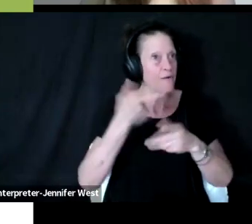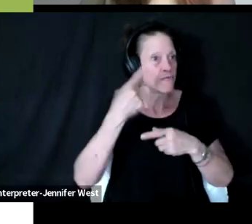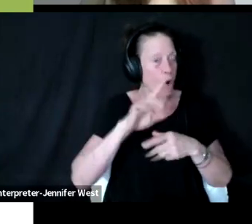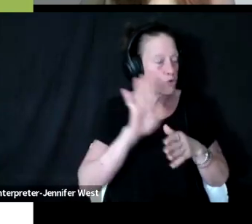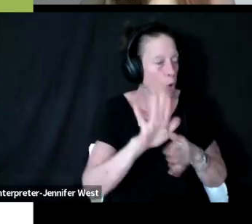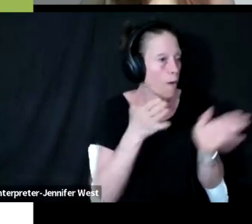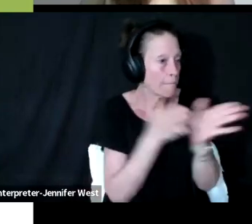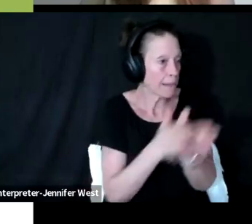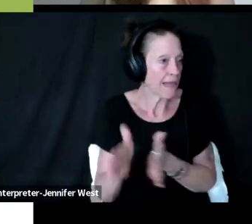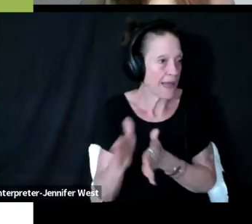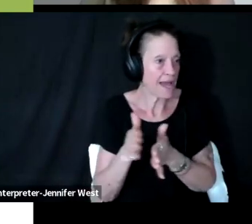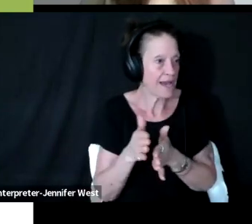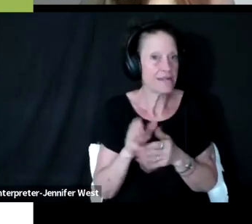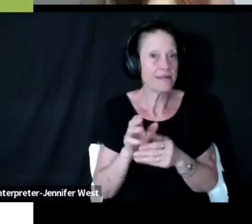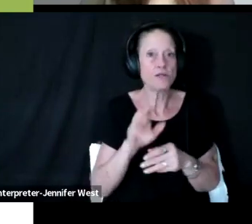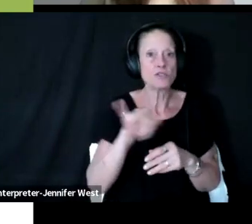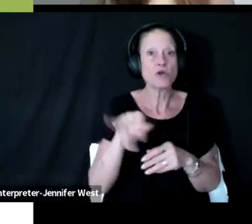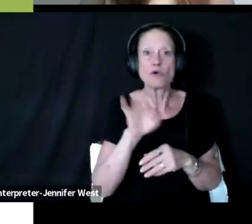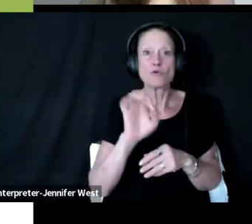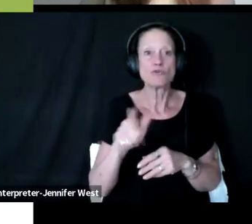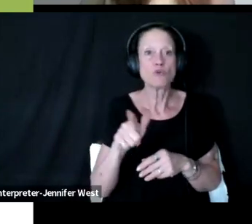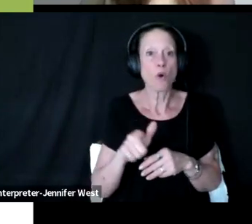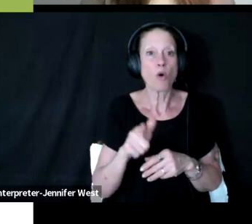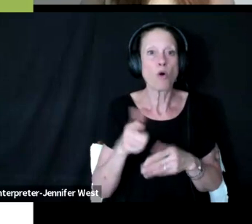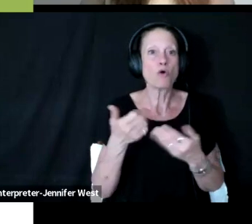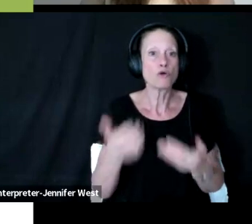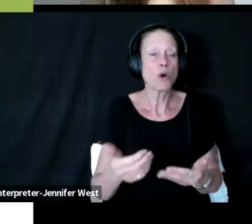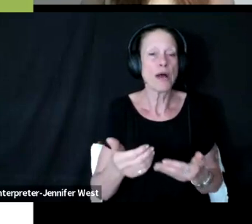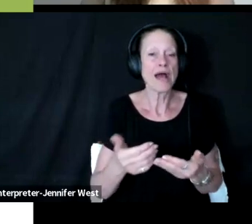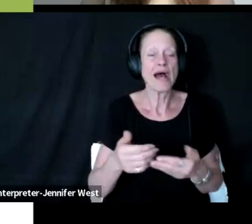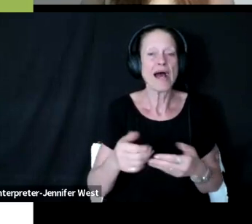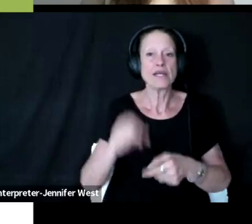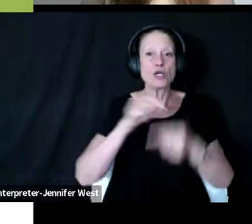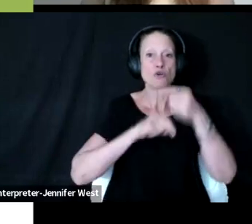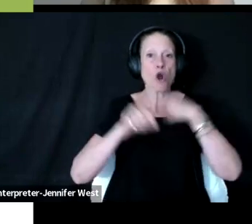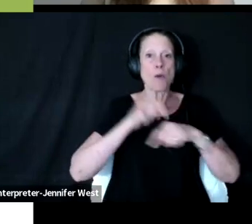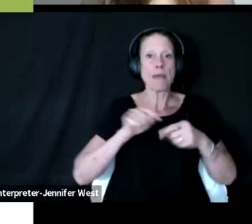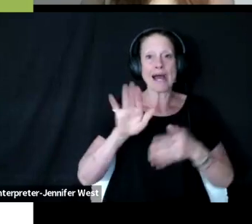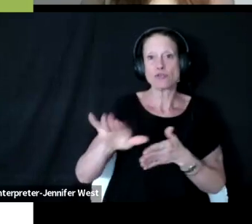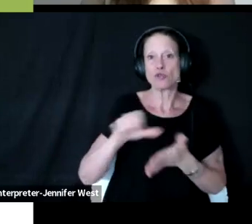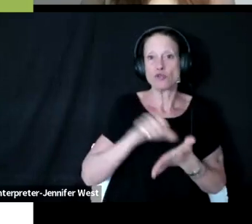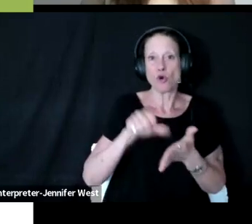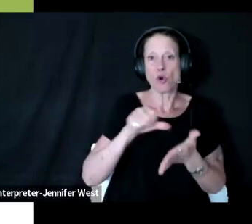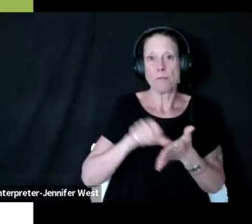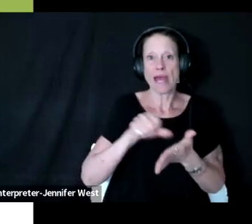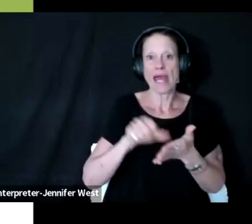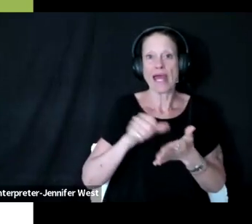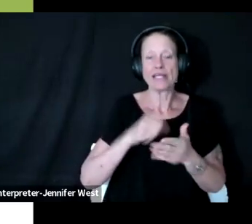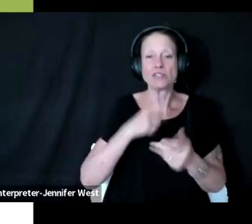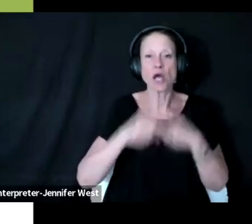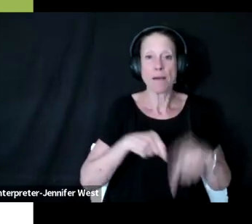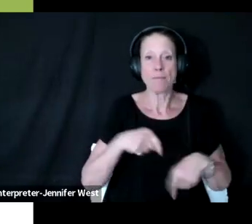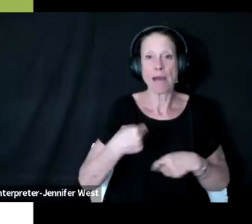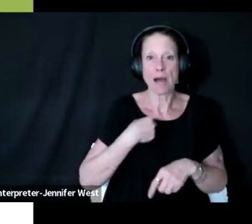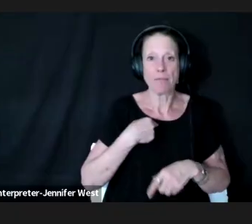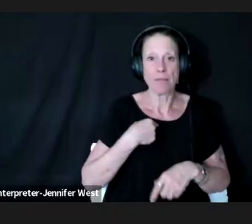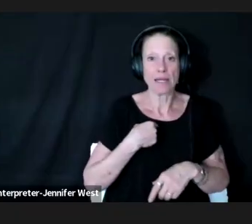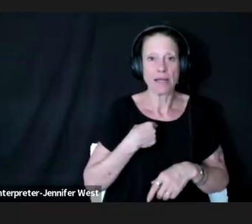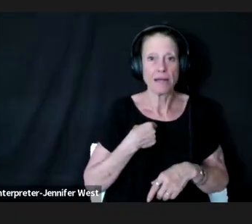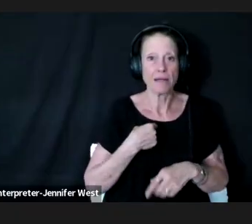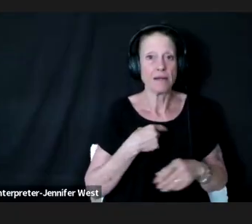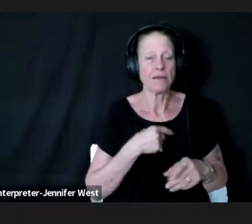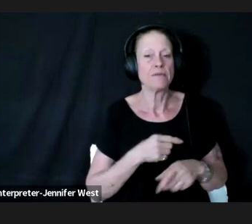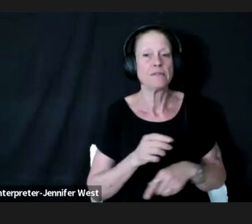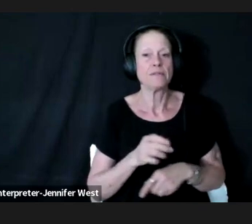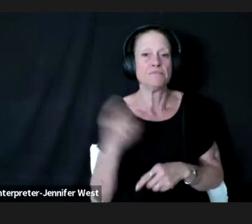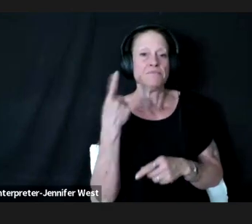you were to go back to sharing in your About Me tile, if you want to go back to your page real quickly. Hold on, let me stop share real quick.